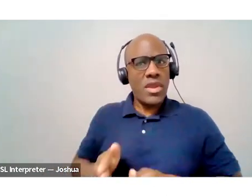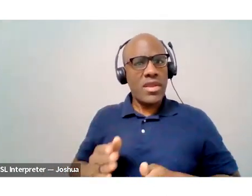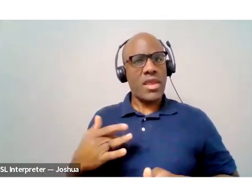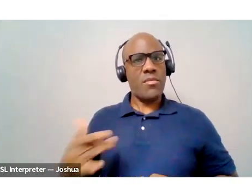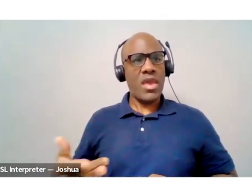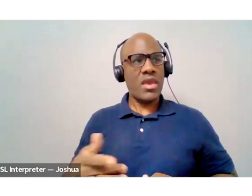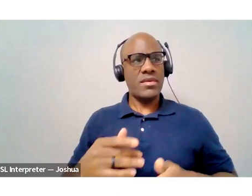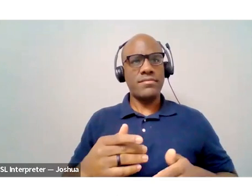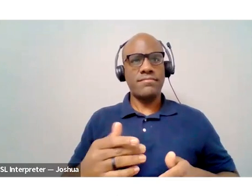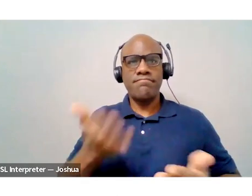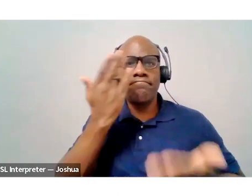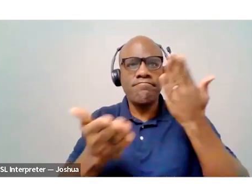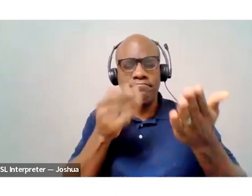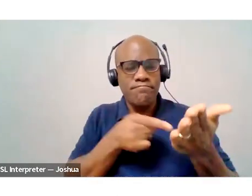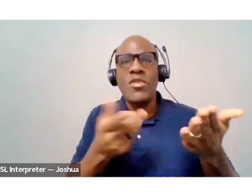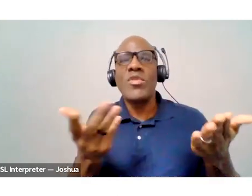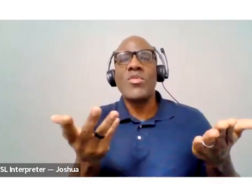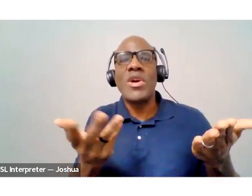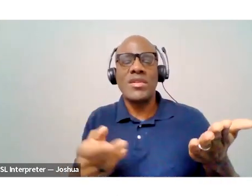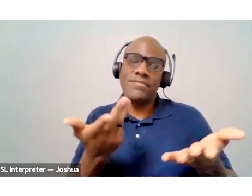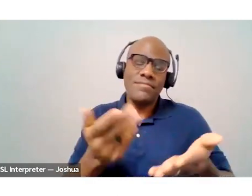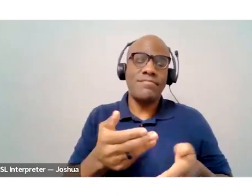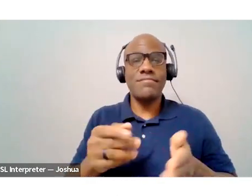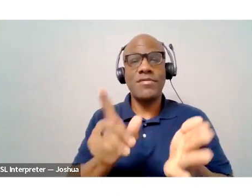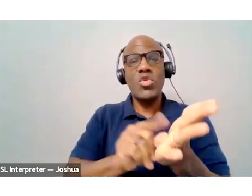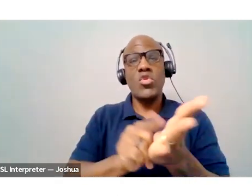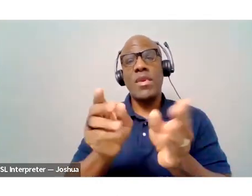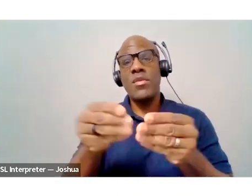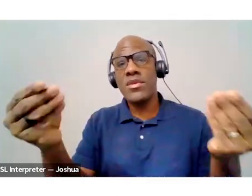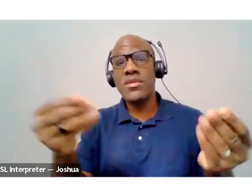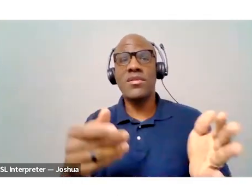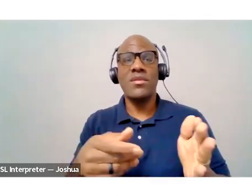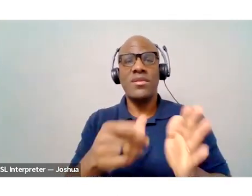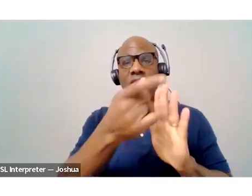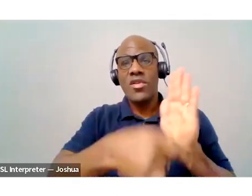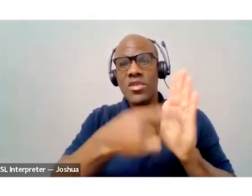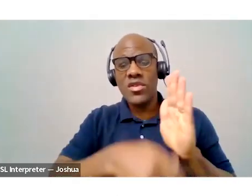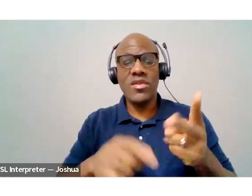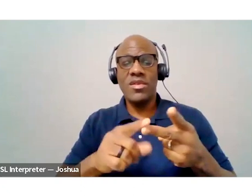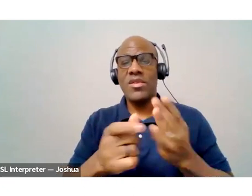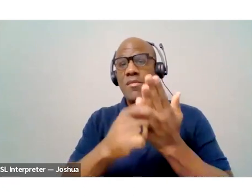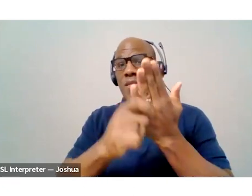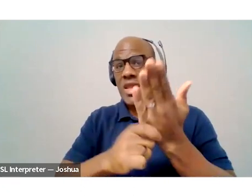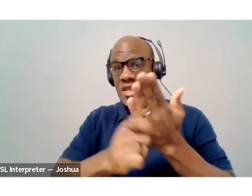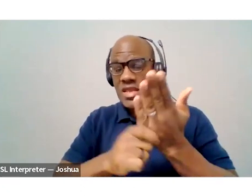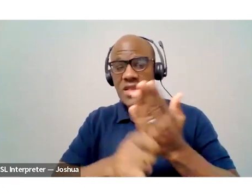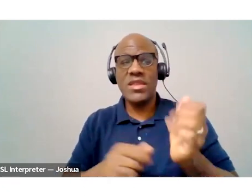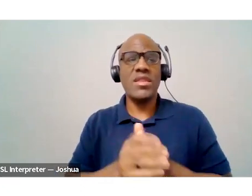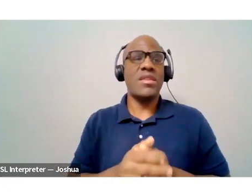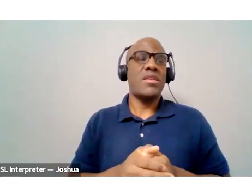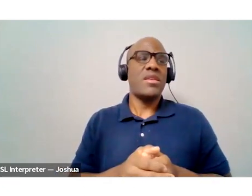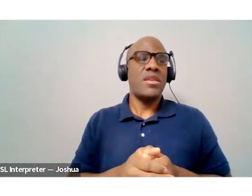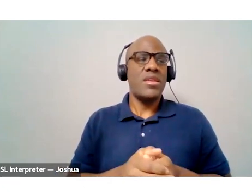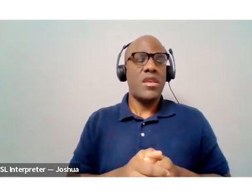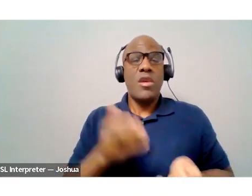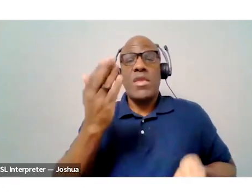Newspaper articles, magazines, they produce oral histories from living figures or figures that might